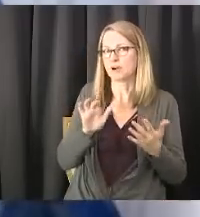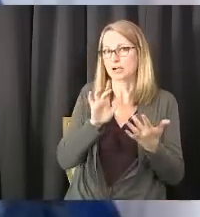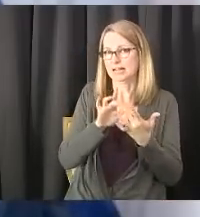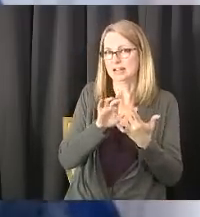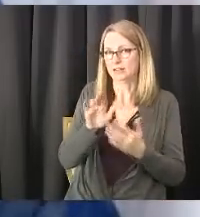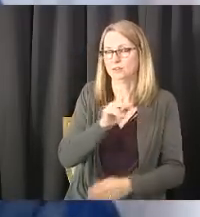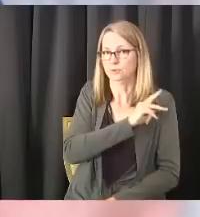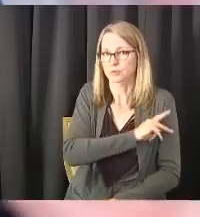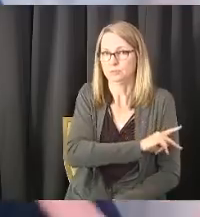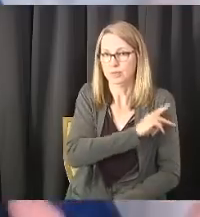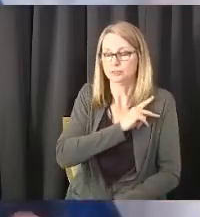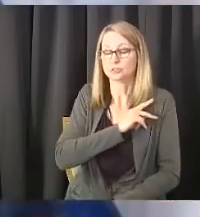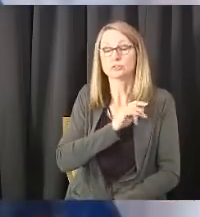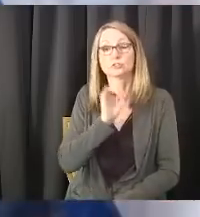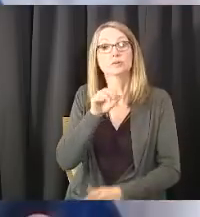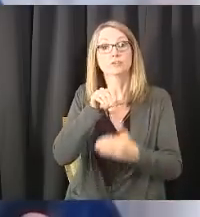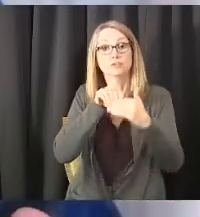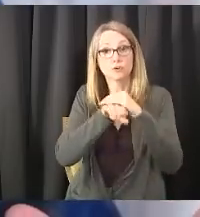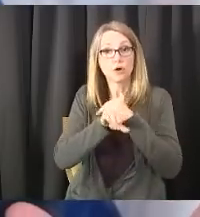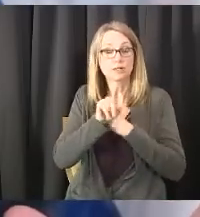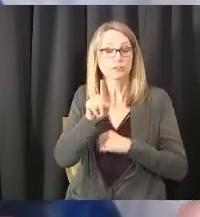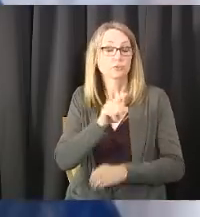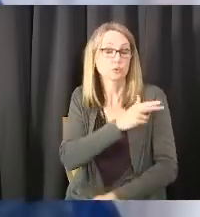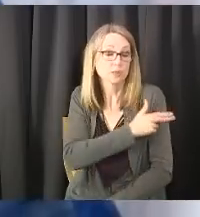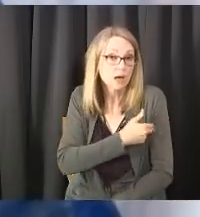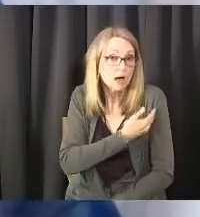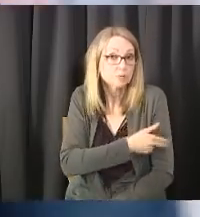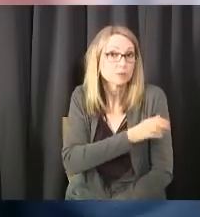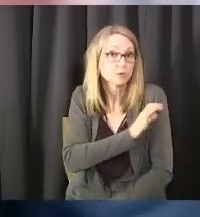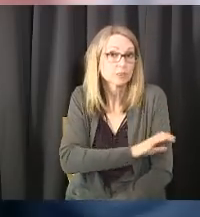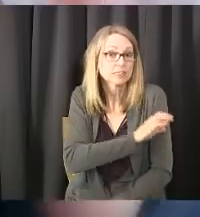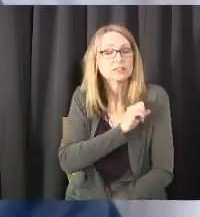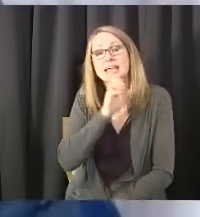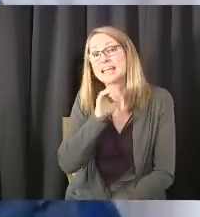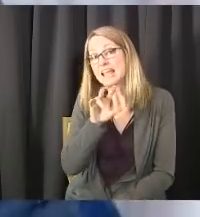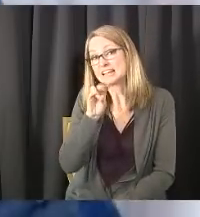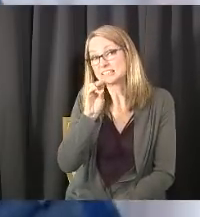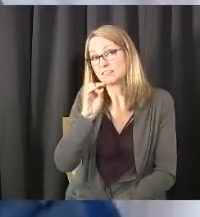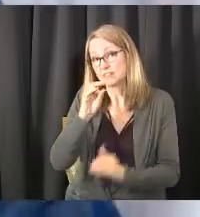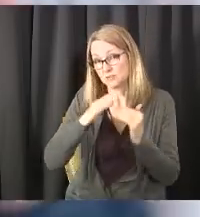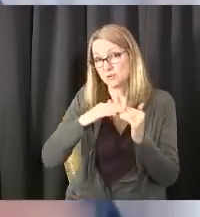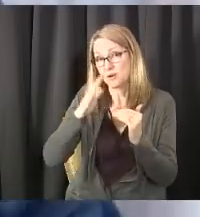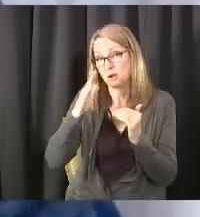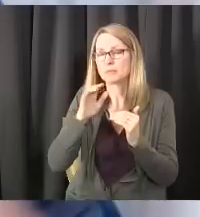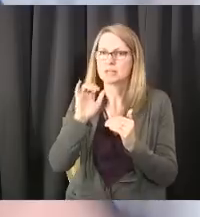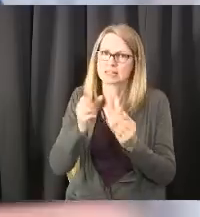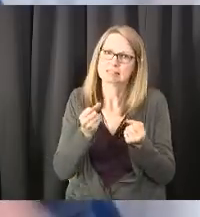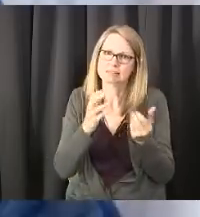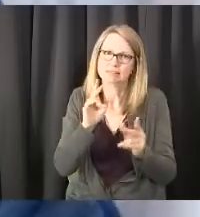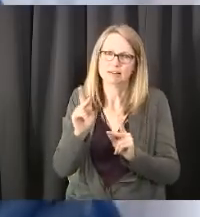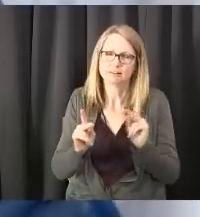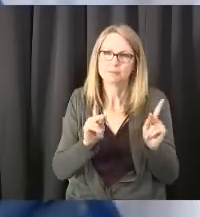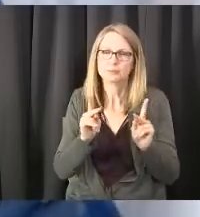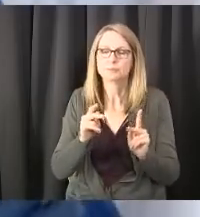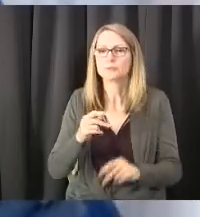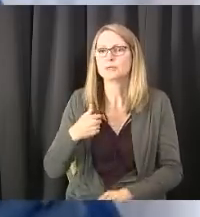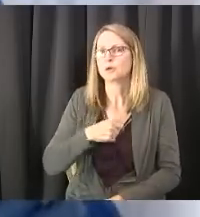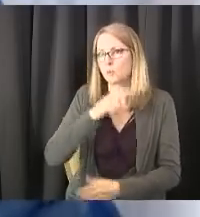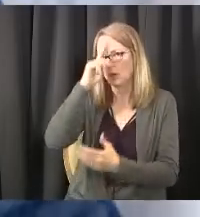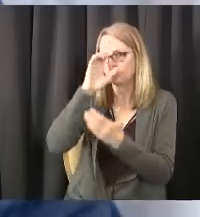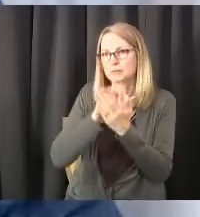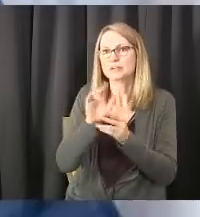who's 70 and up. And that's a lot of people, by the way. We actually think the majority of 70-year-olds and up have had some interaction with the